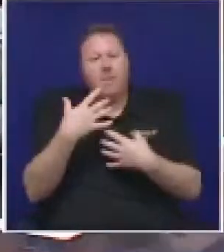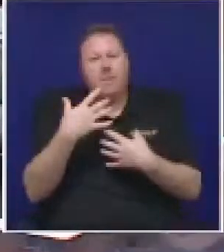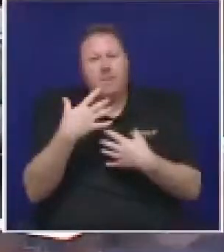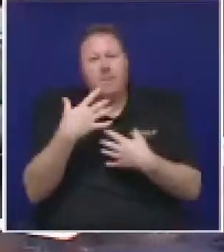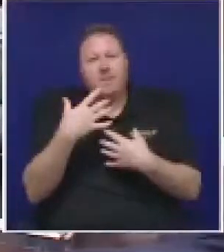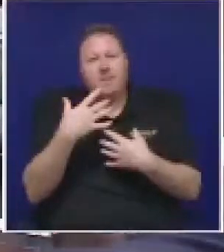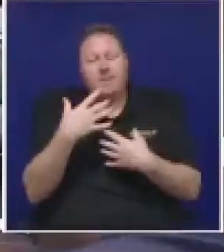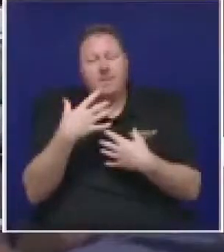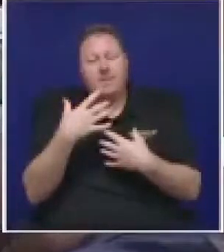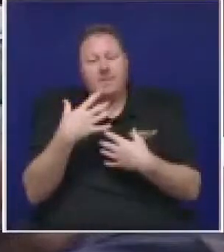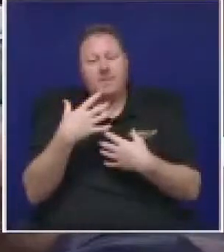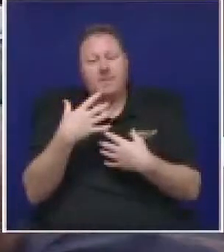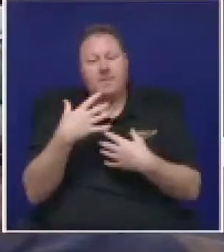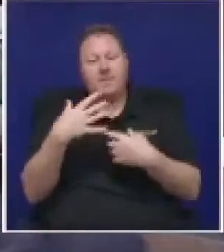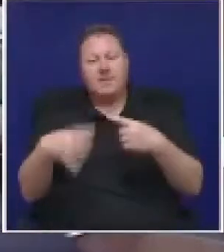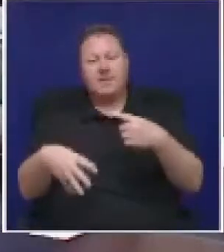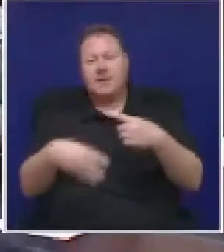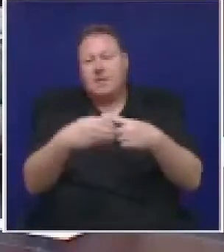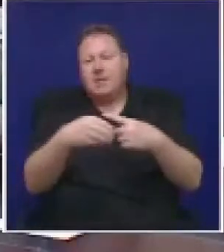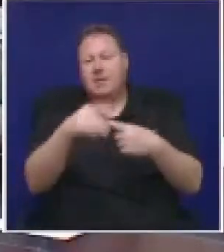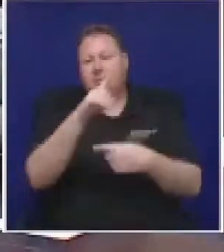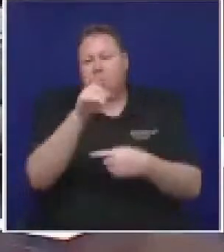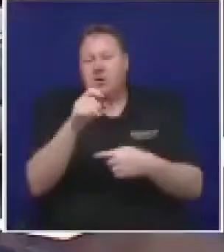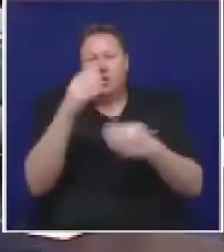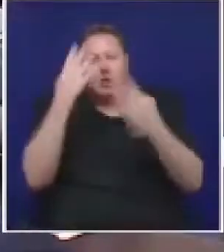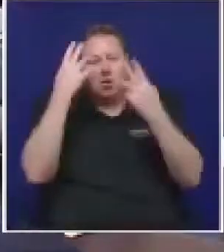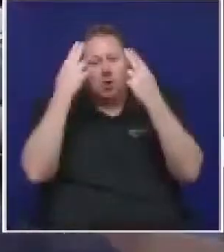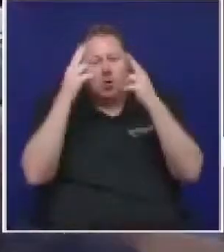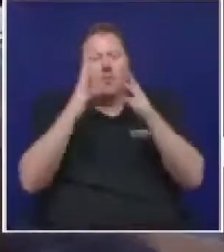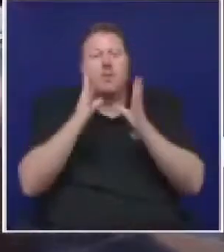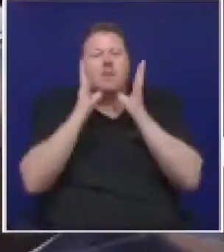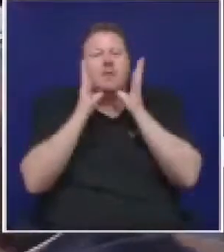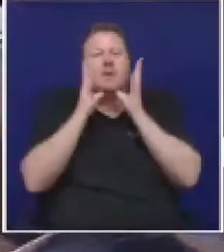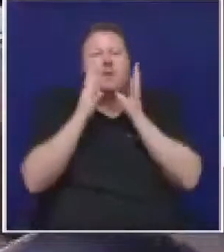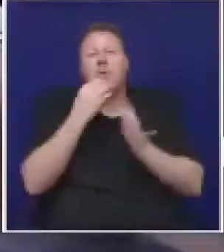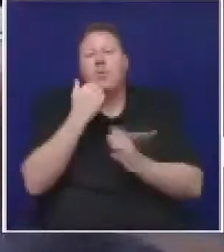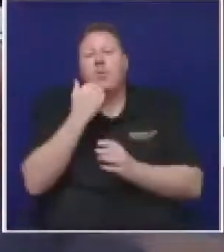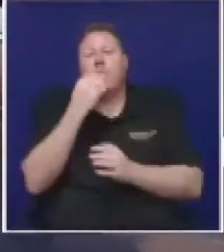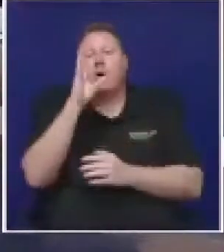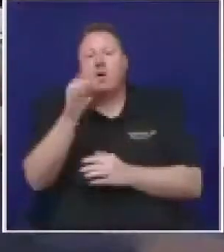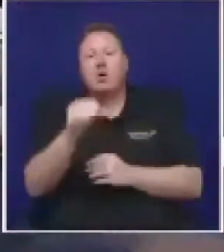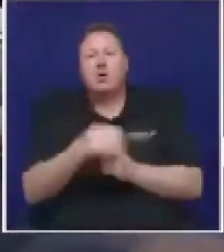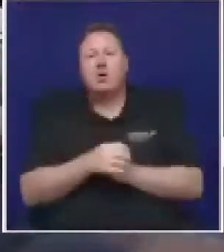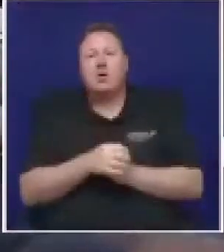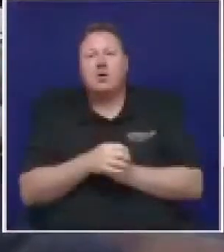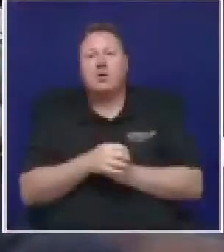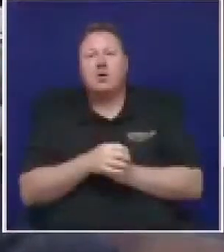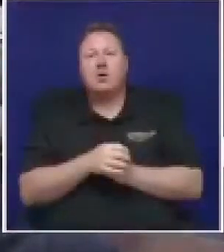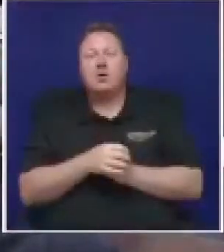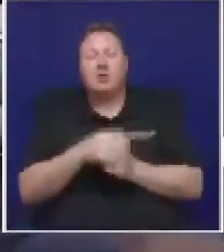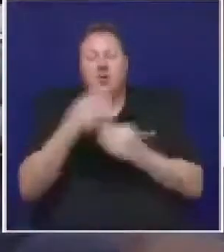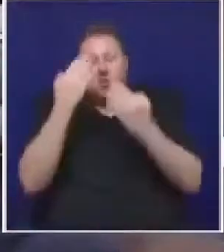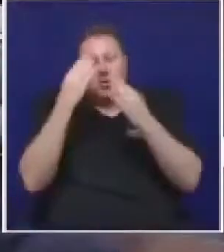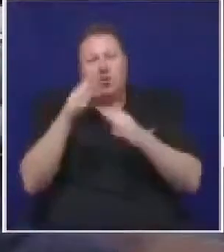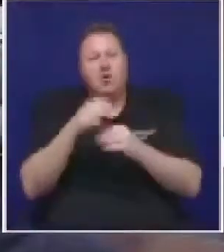the supplementary question from Honorable Malima will now be taken by Honorable Nolinchung.